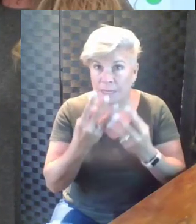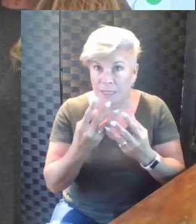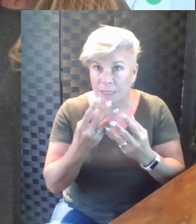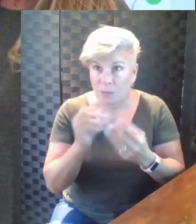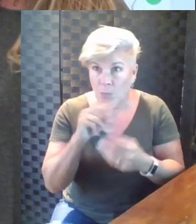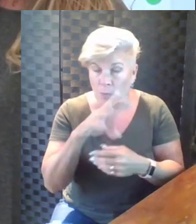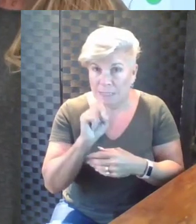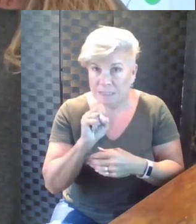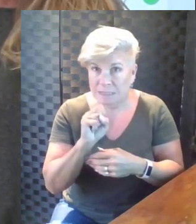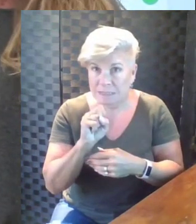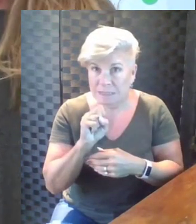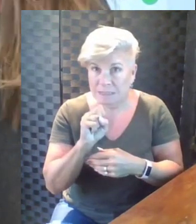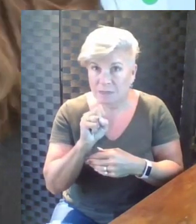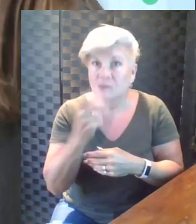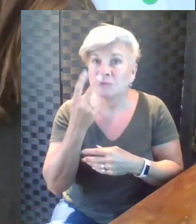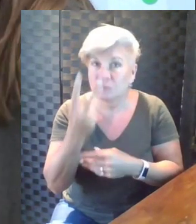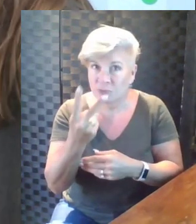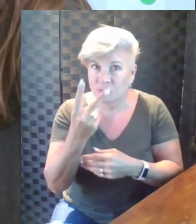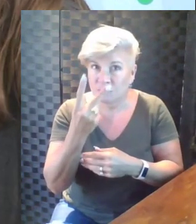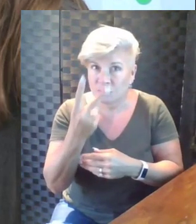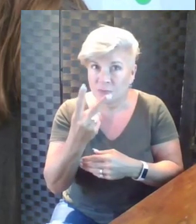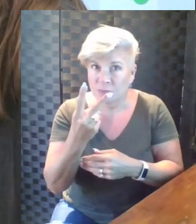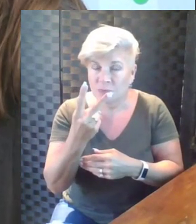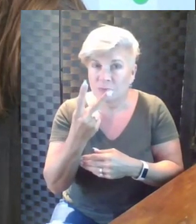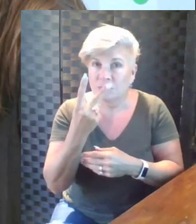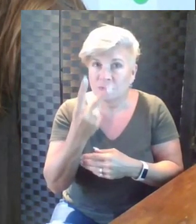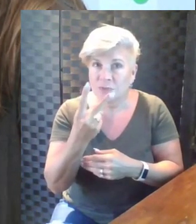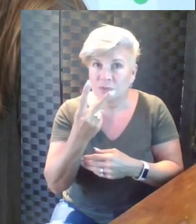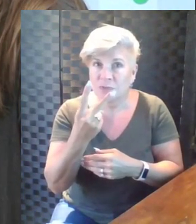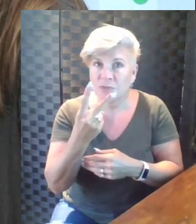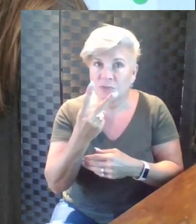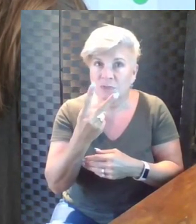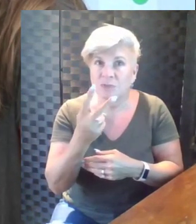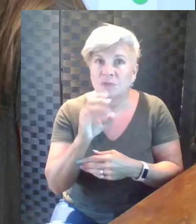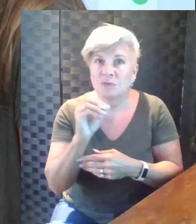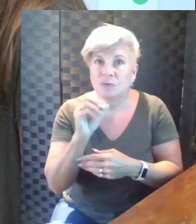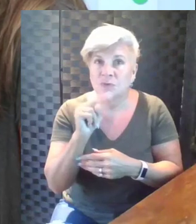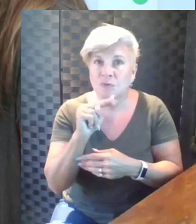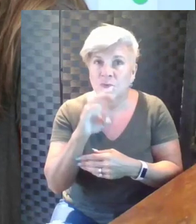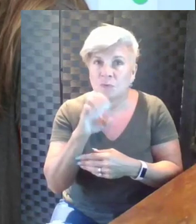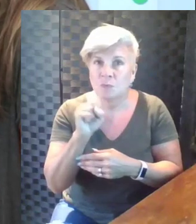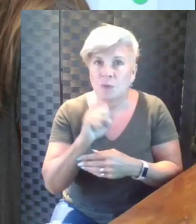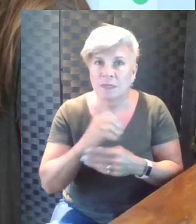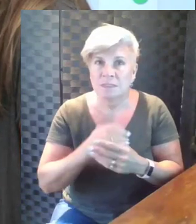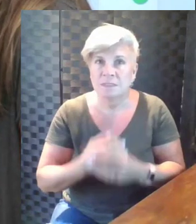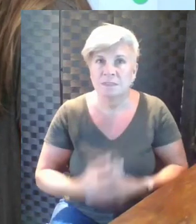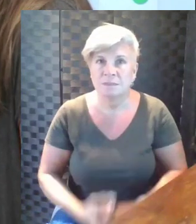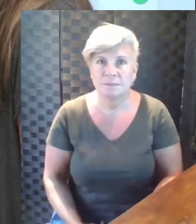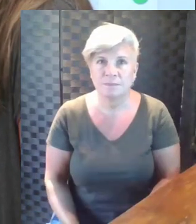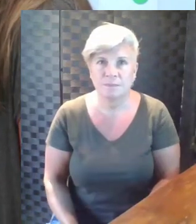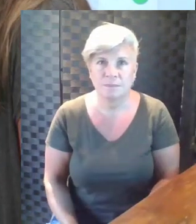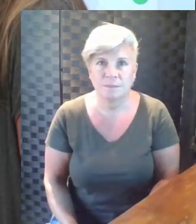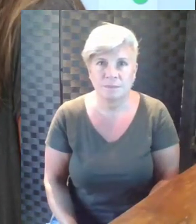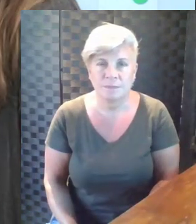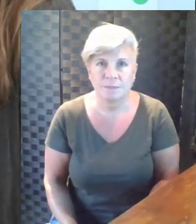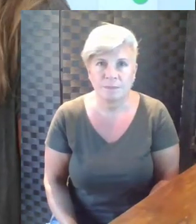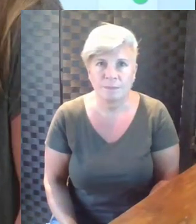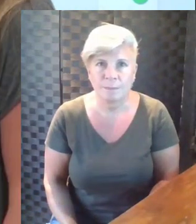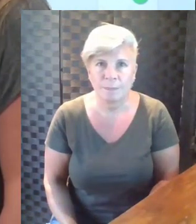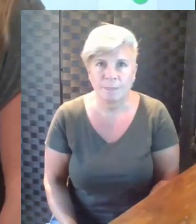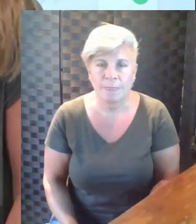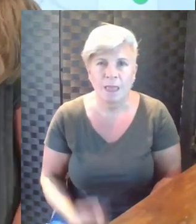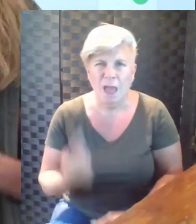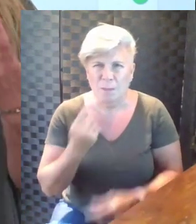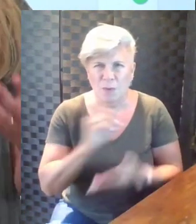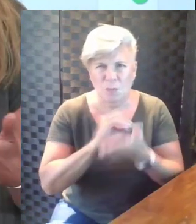ones? 2. 1, 2. All right, so I'm going to put 2 ones. Now, I'm